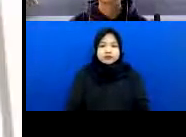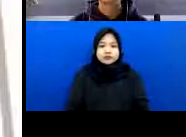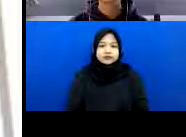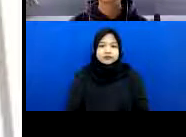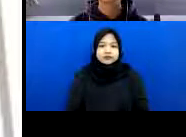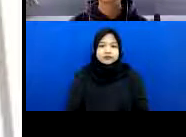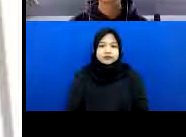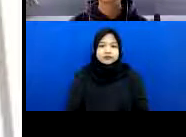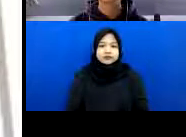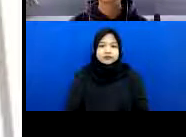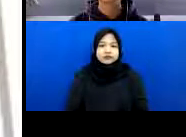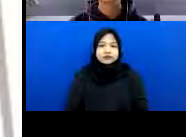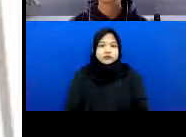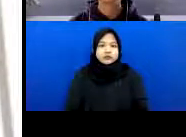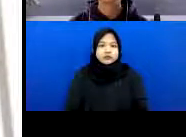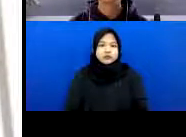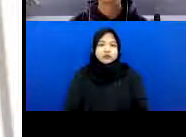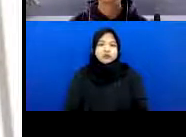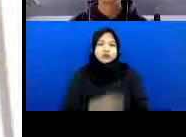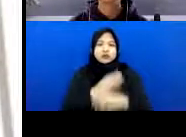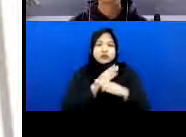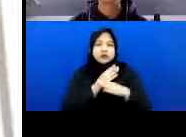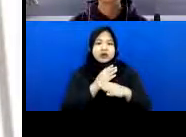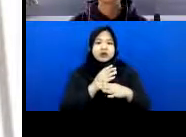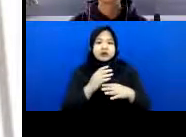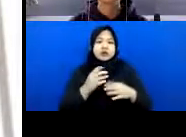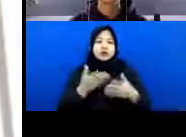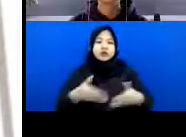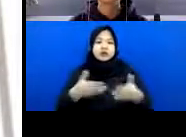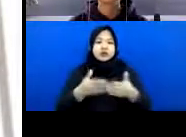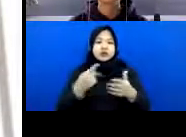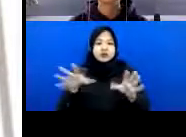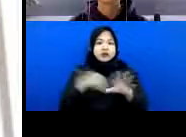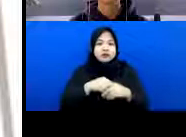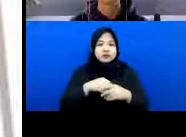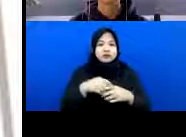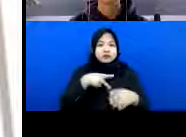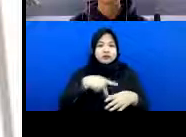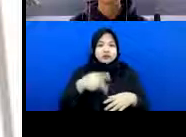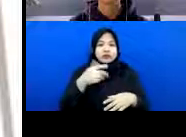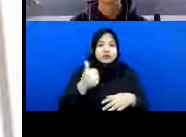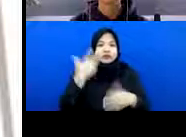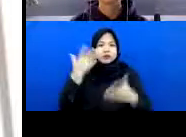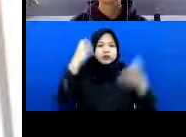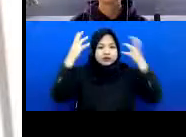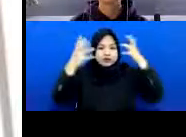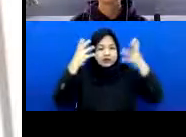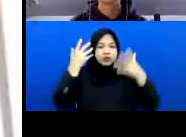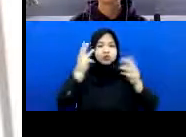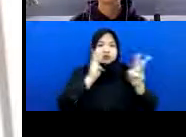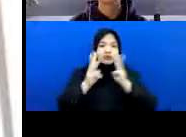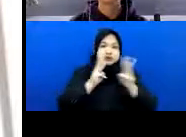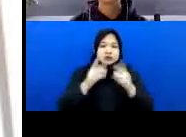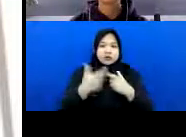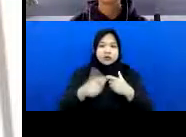For the anticipated ethical issue, we have concluded that some participants may become distressed during the interview